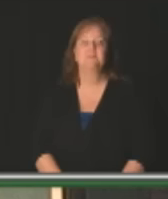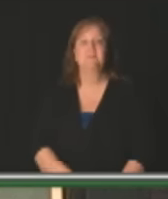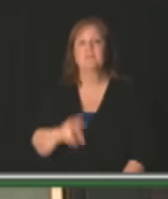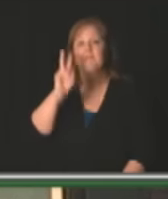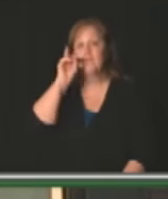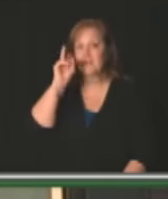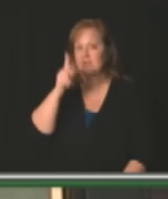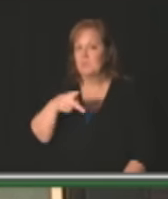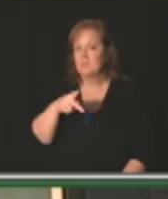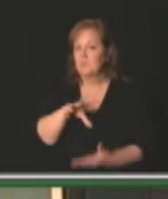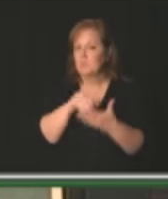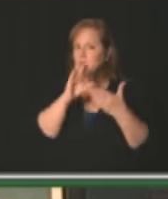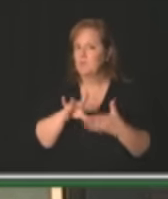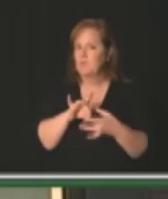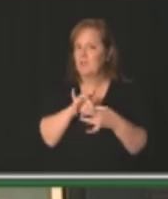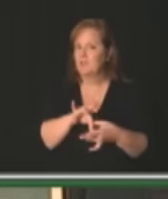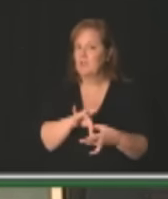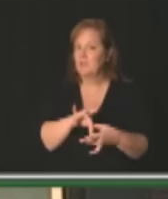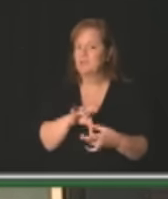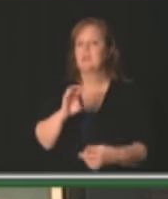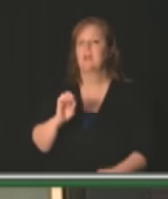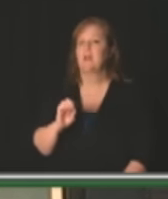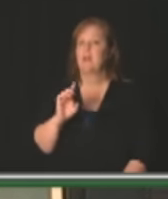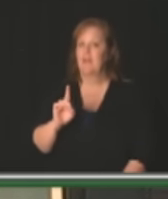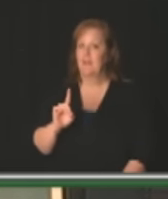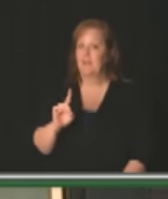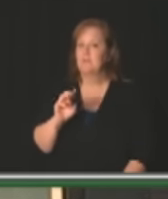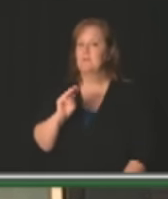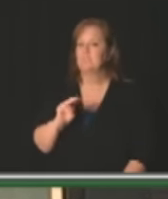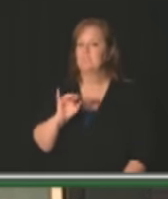Vice President for Student Affairs, Ed Mills.